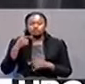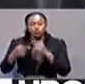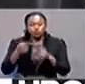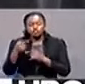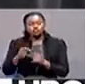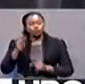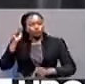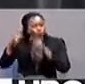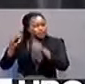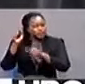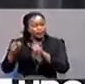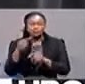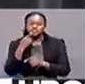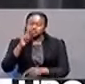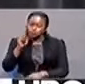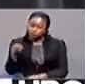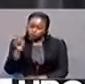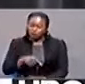condemnational